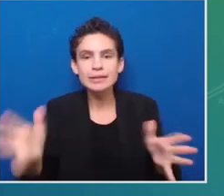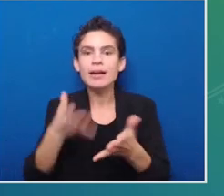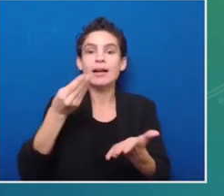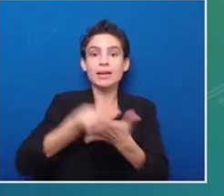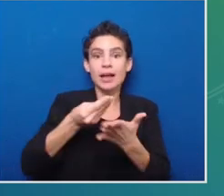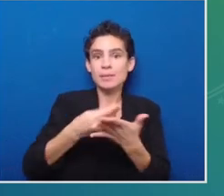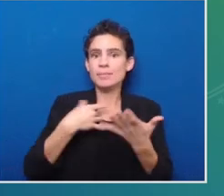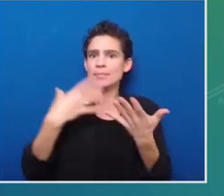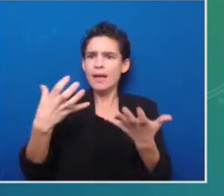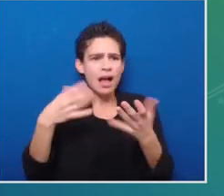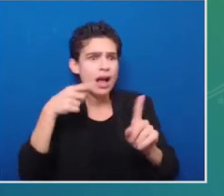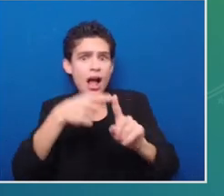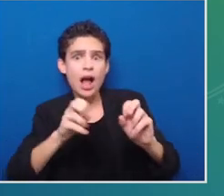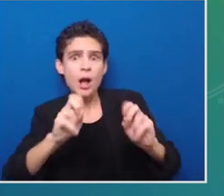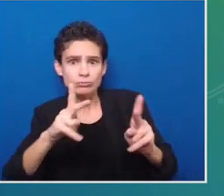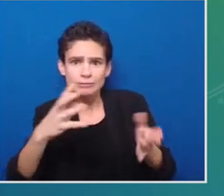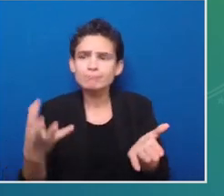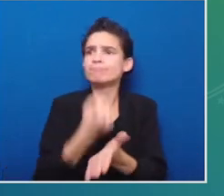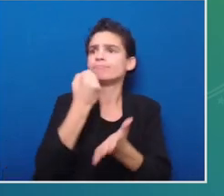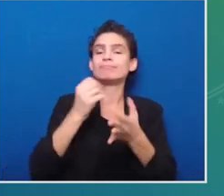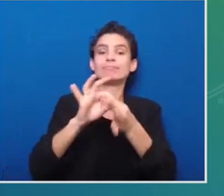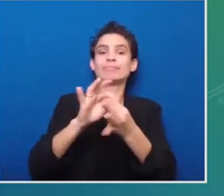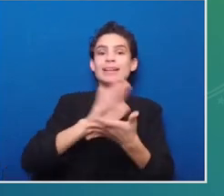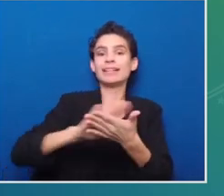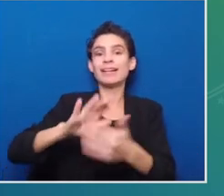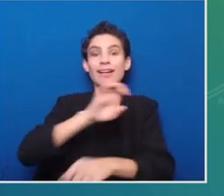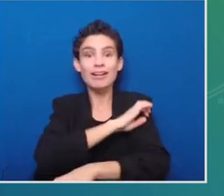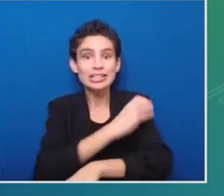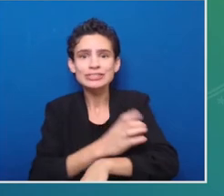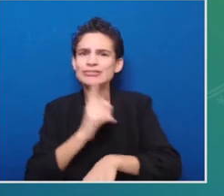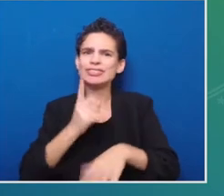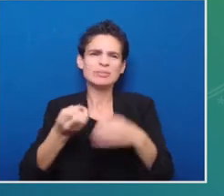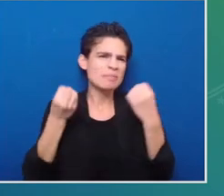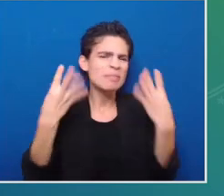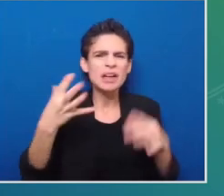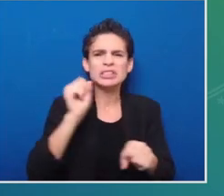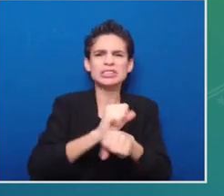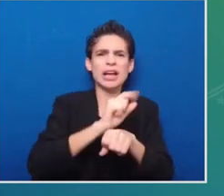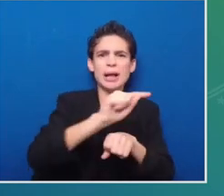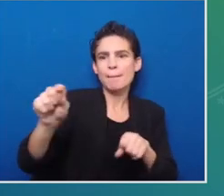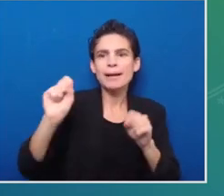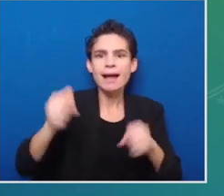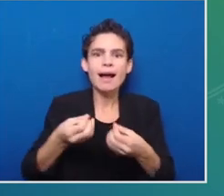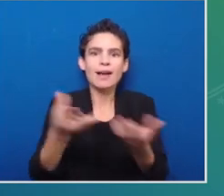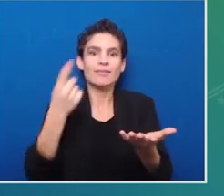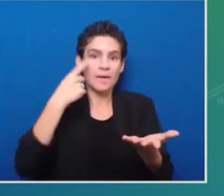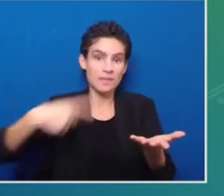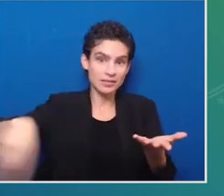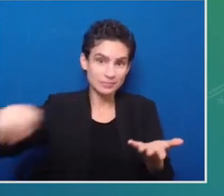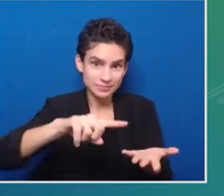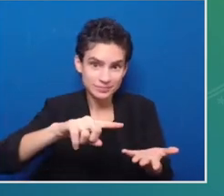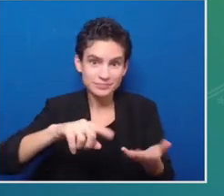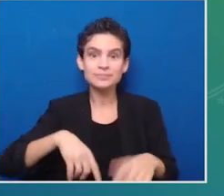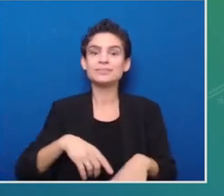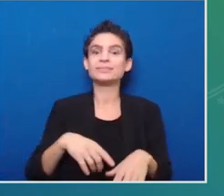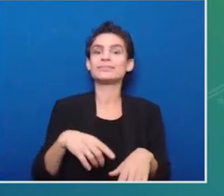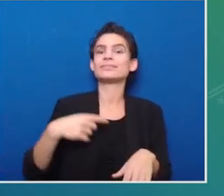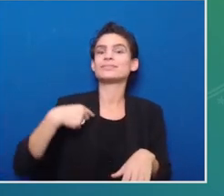the opportunities that a clean energy future will provide for American workers. So we can stand